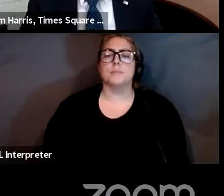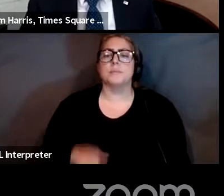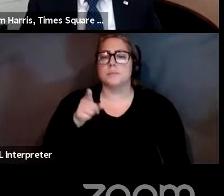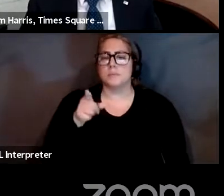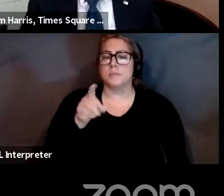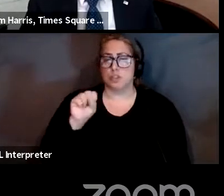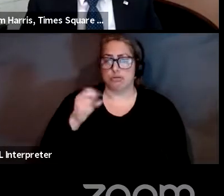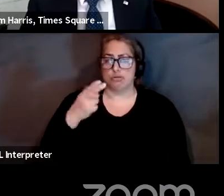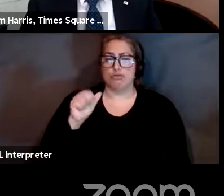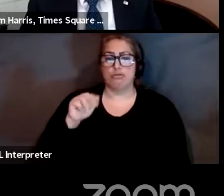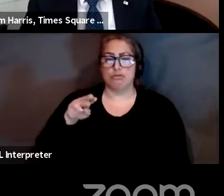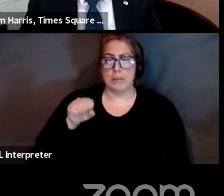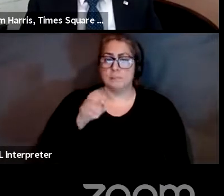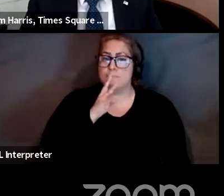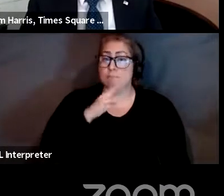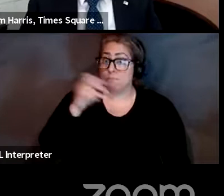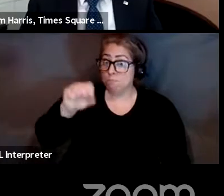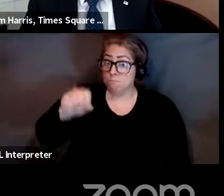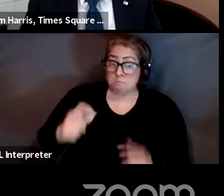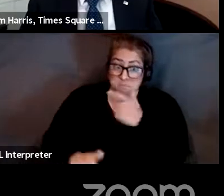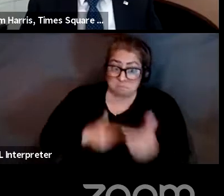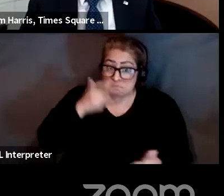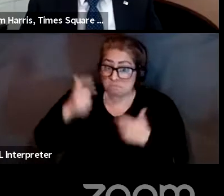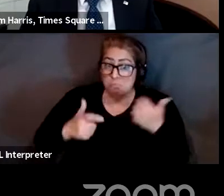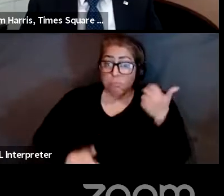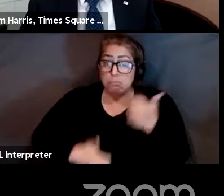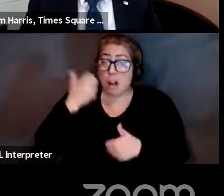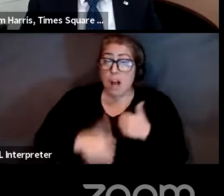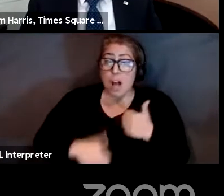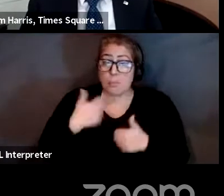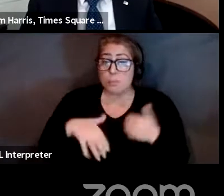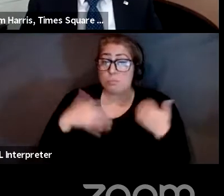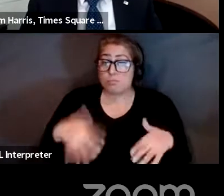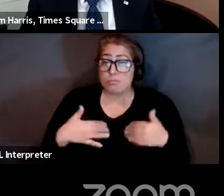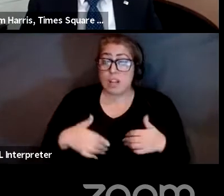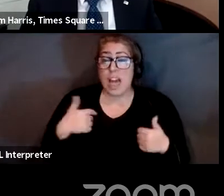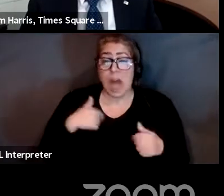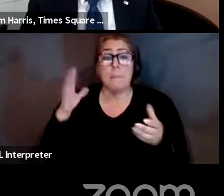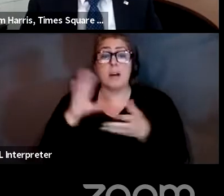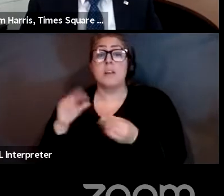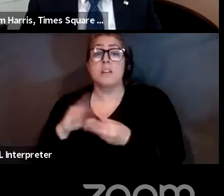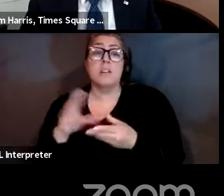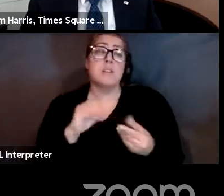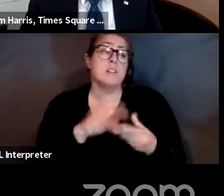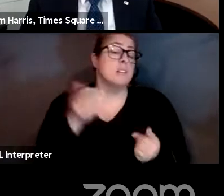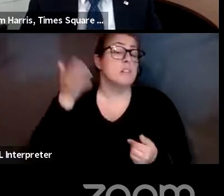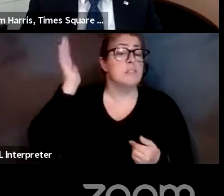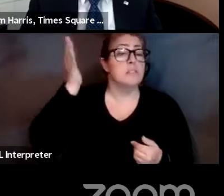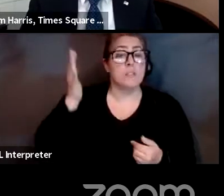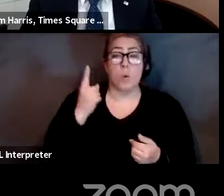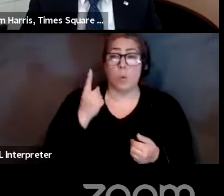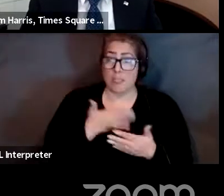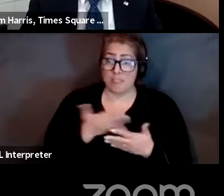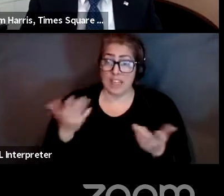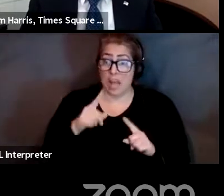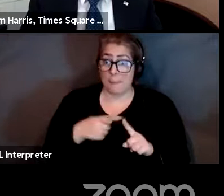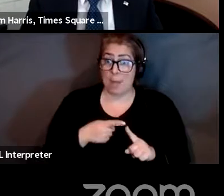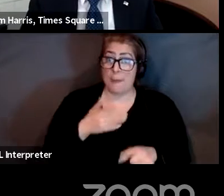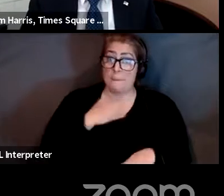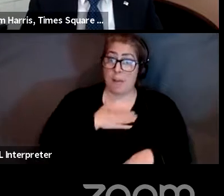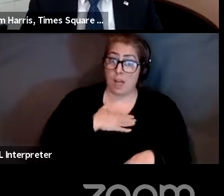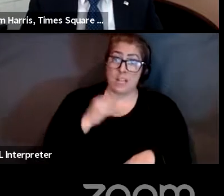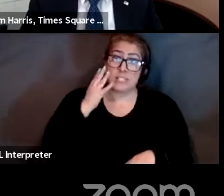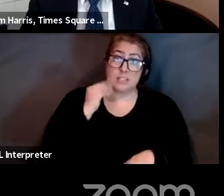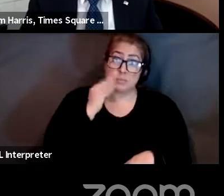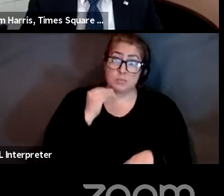It's a huge problem, and I've, as much as I've been speaking and stuff like that, one of the things about my